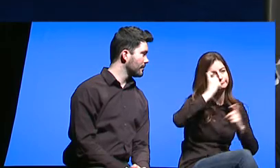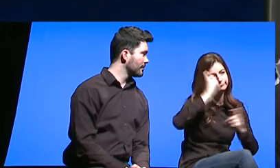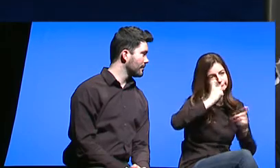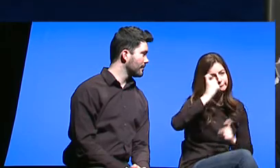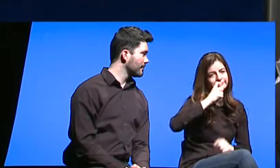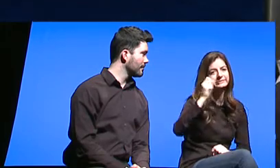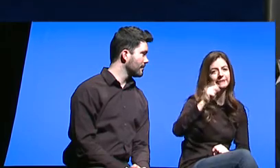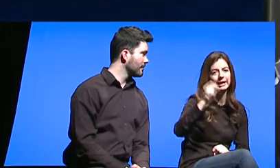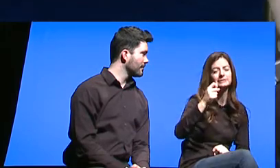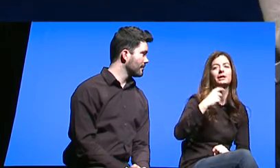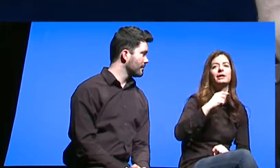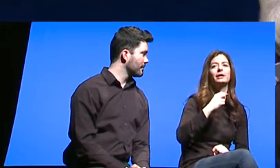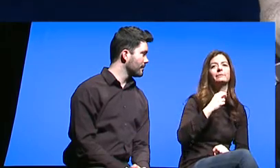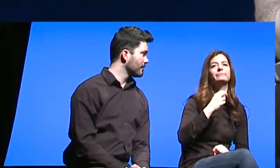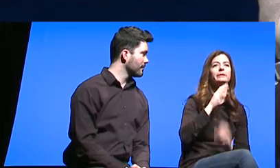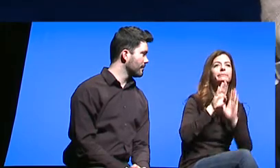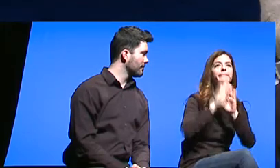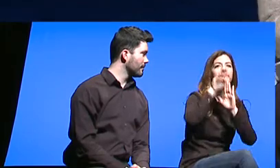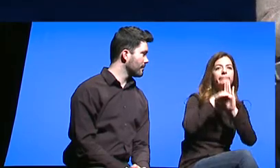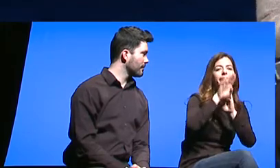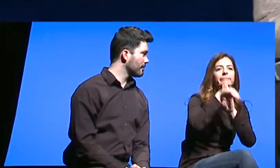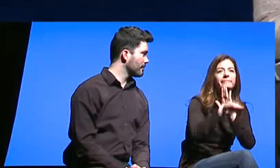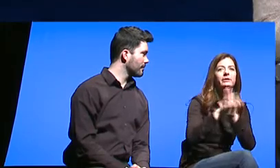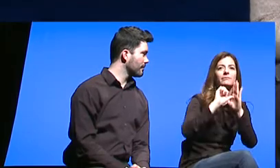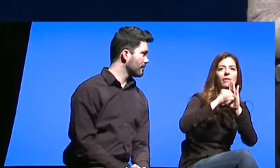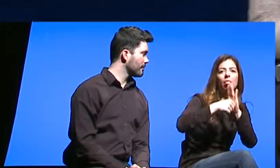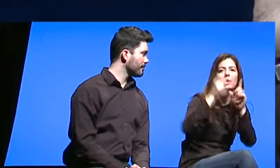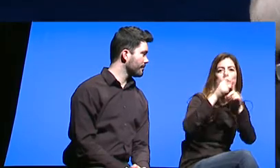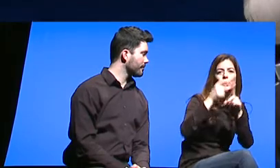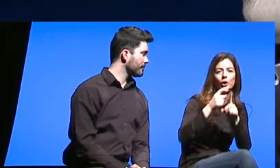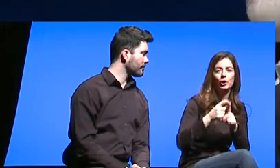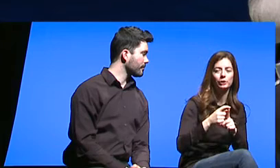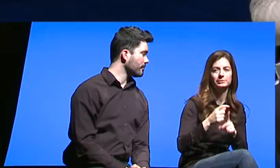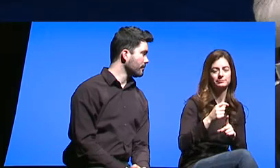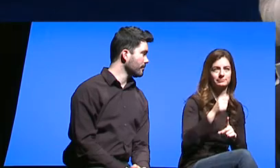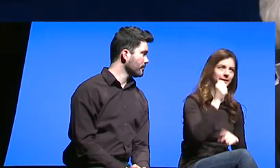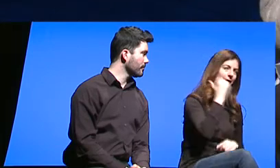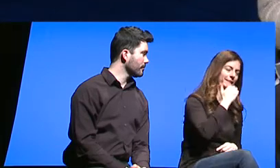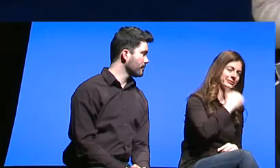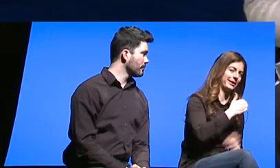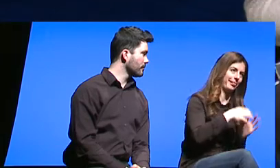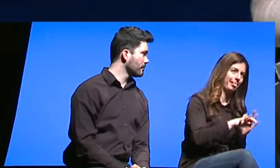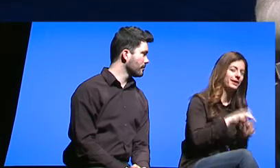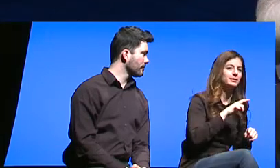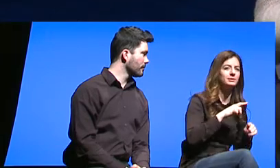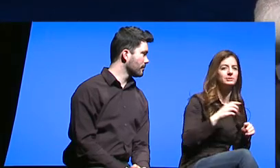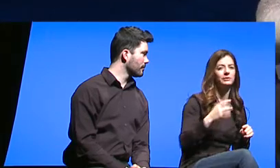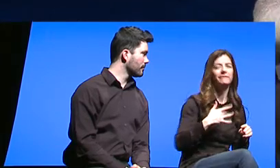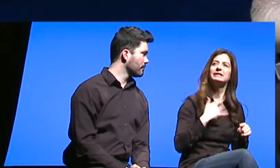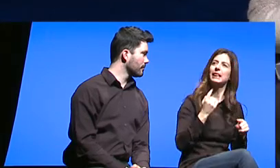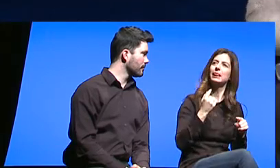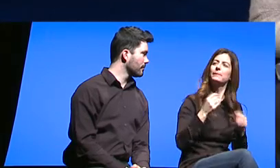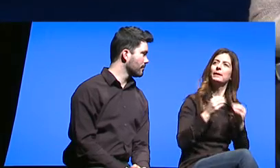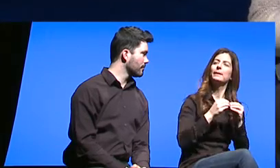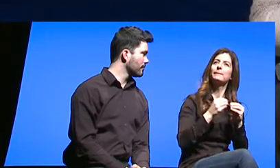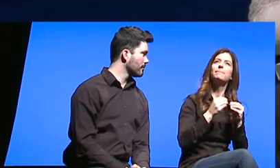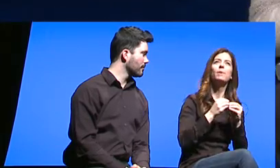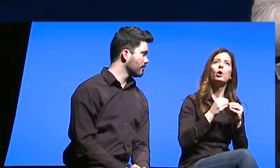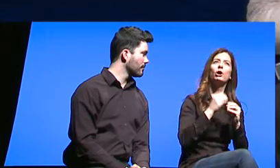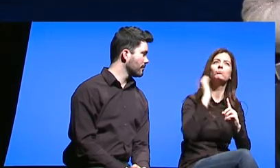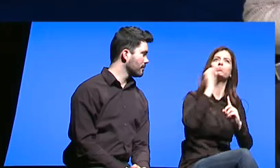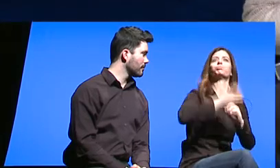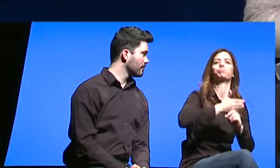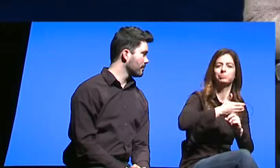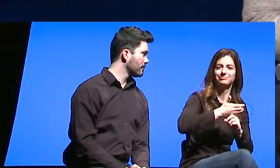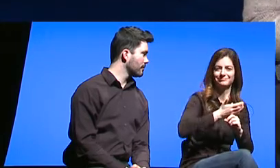are enunciating certain words that we wouldn't do on a normal day. And so it does start to be a little more distance. And that's when the part of, like,